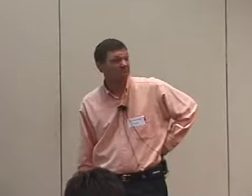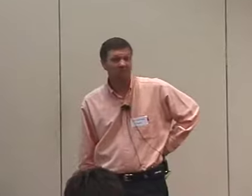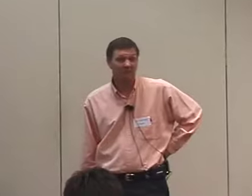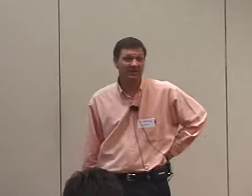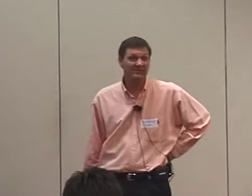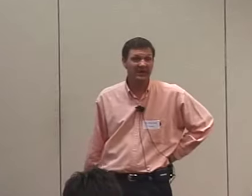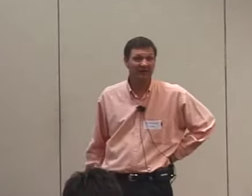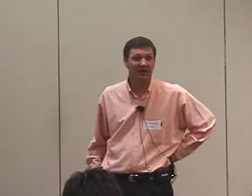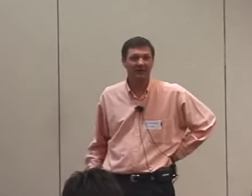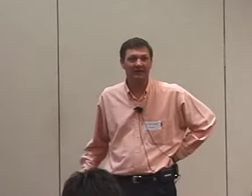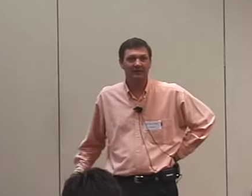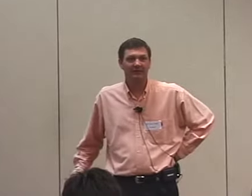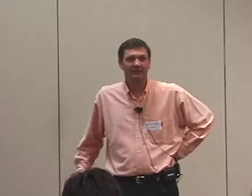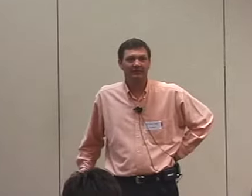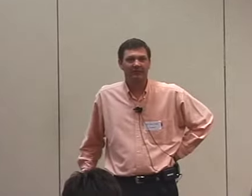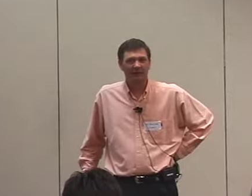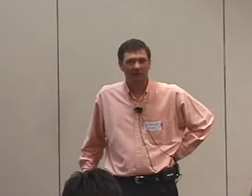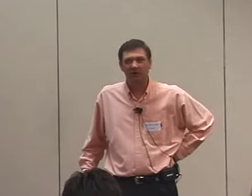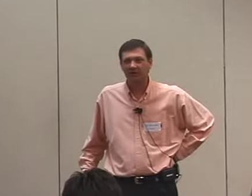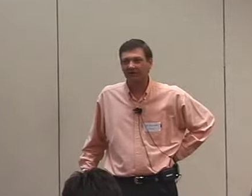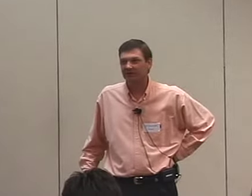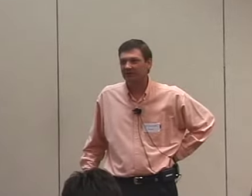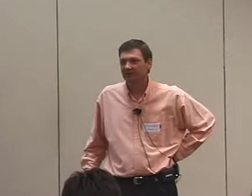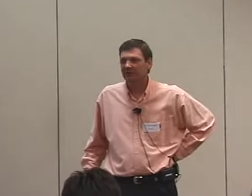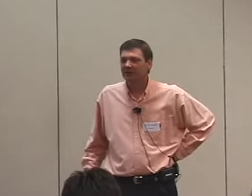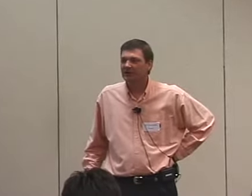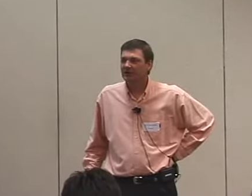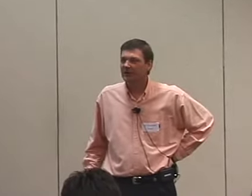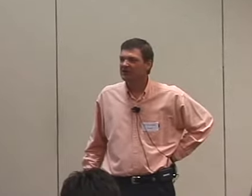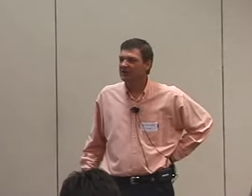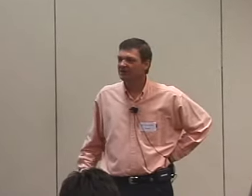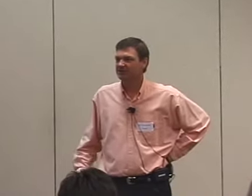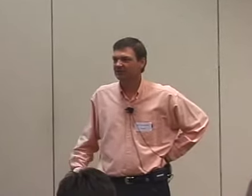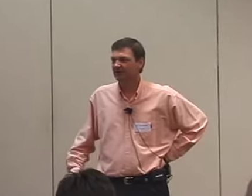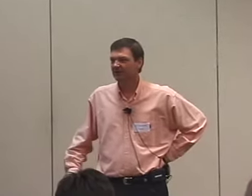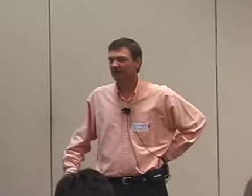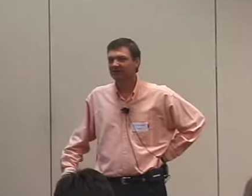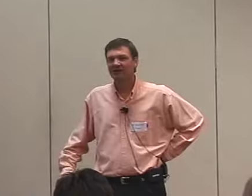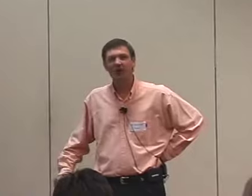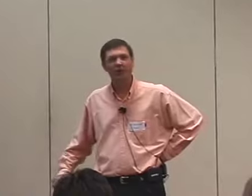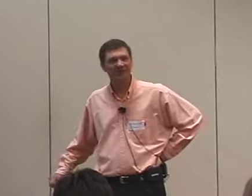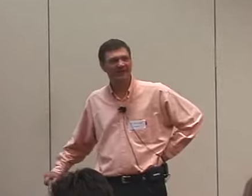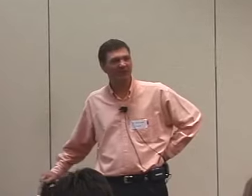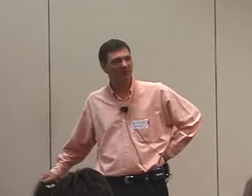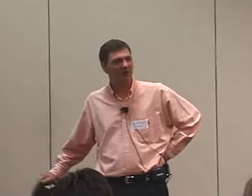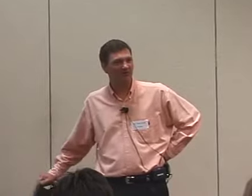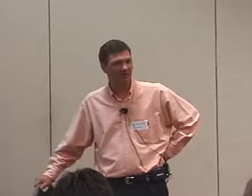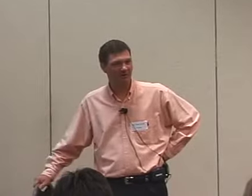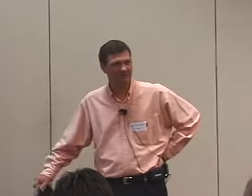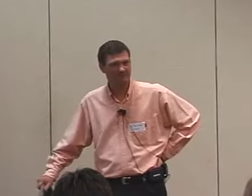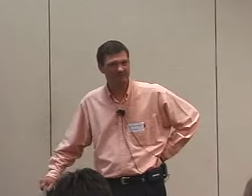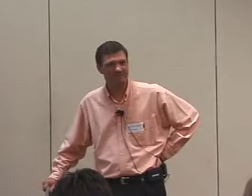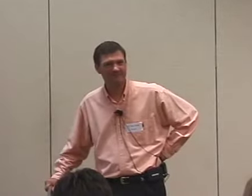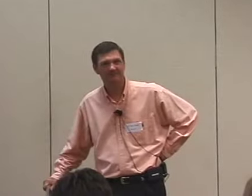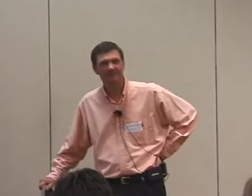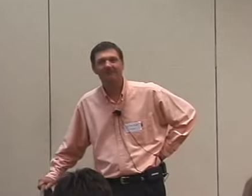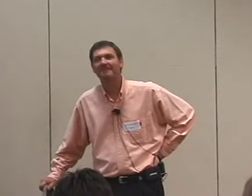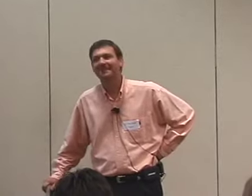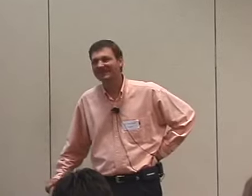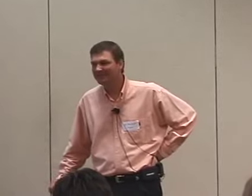say, he doesn't have any. But I'm wrong. Who does know what that kid's problems are?